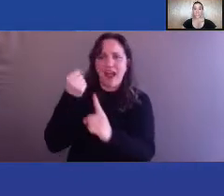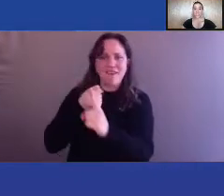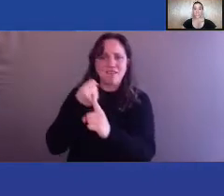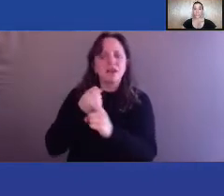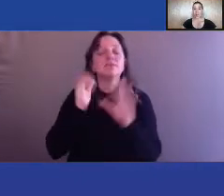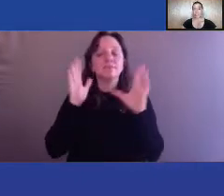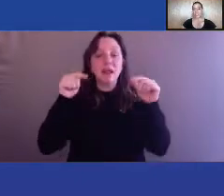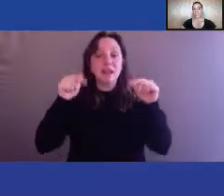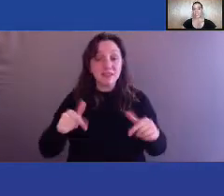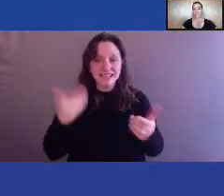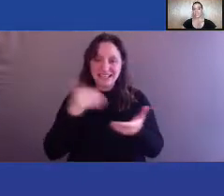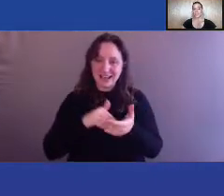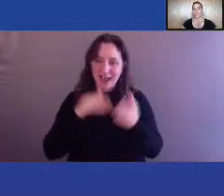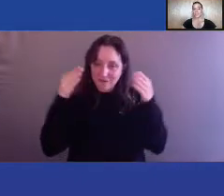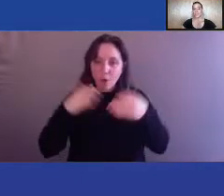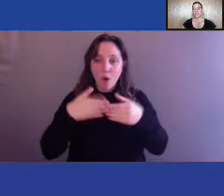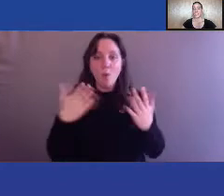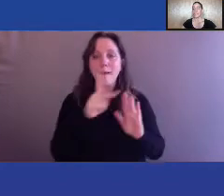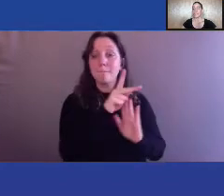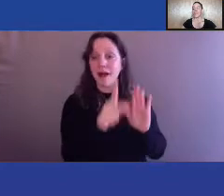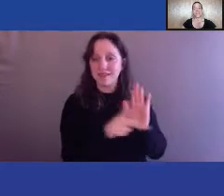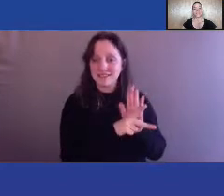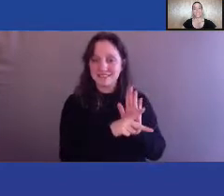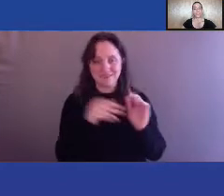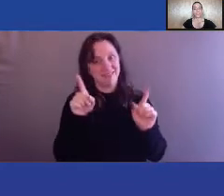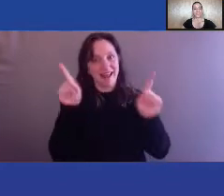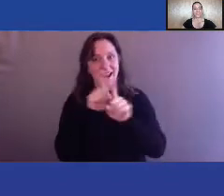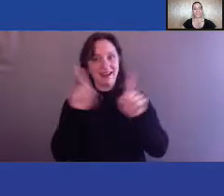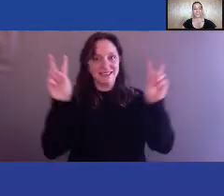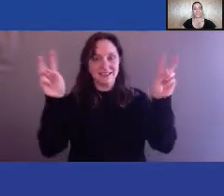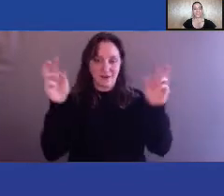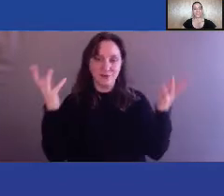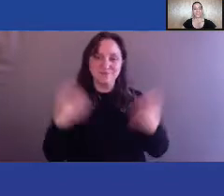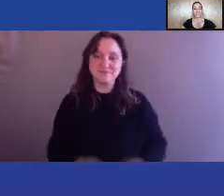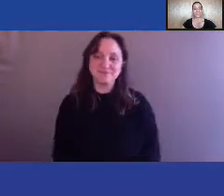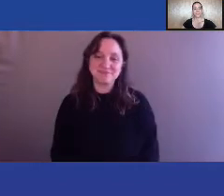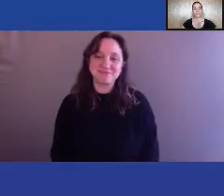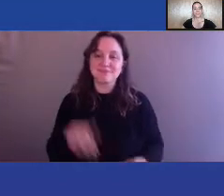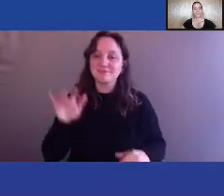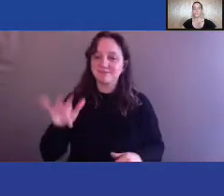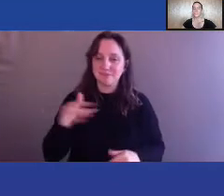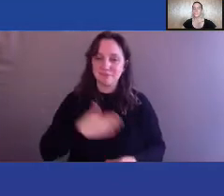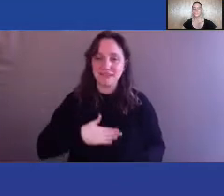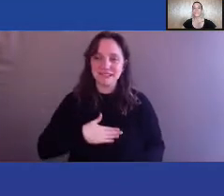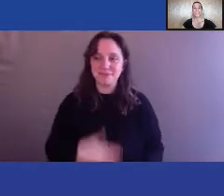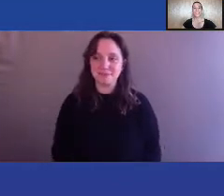policy-driven legislative advocacy. Next slide, please.